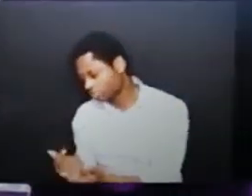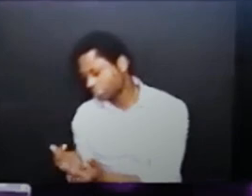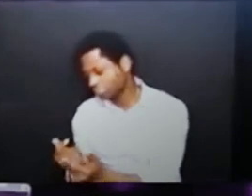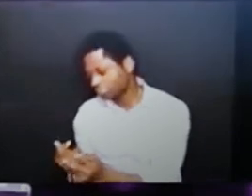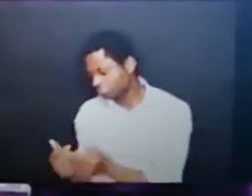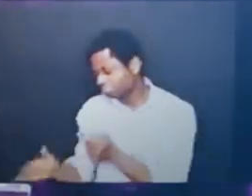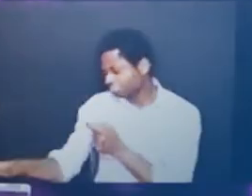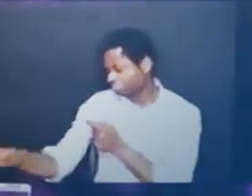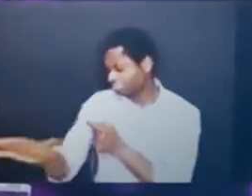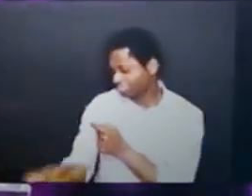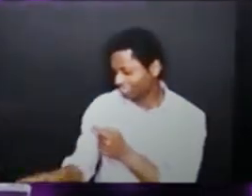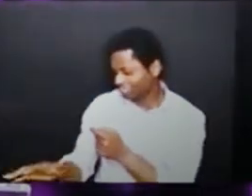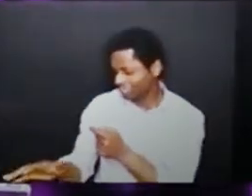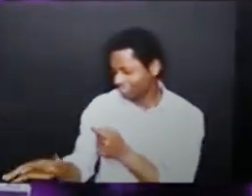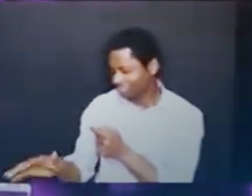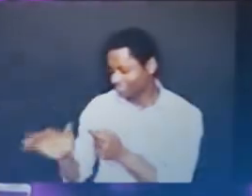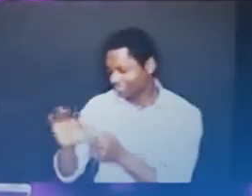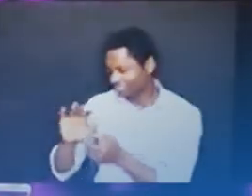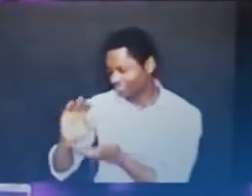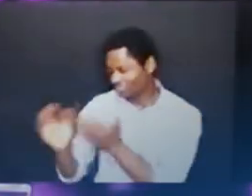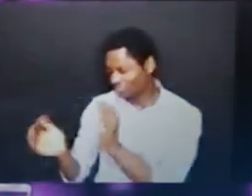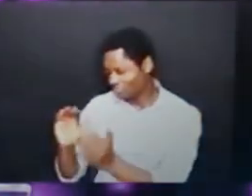wind blows away. What is that?